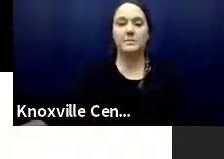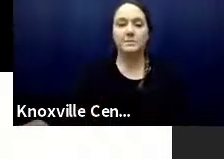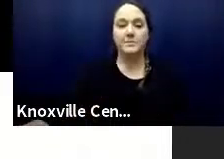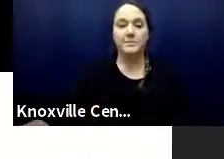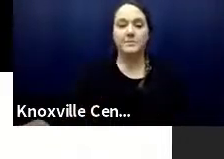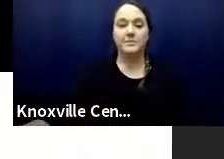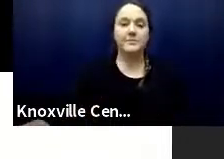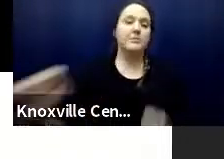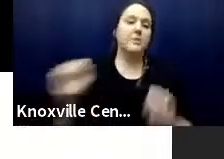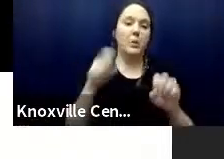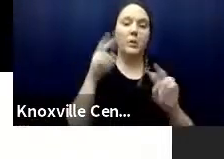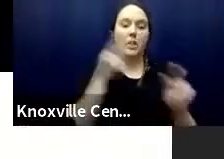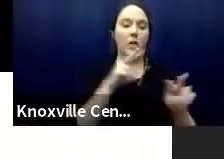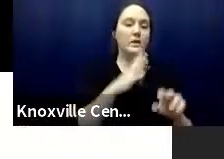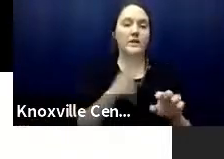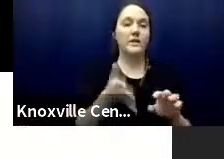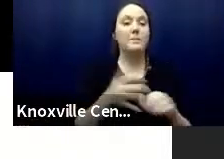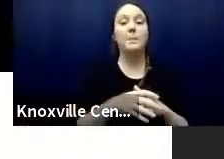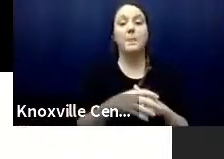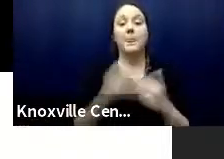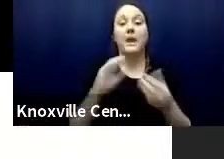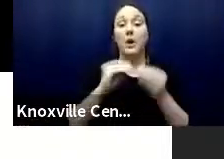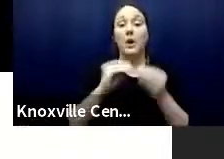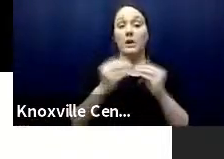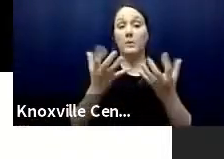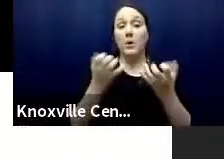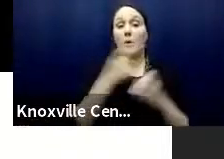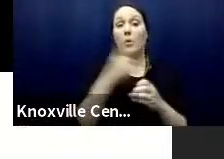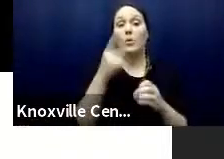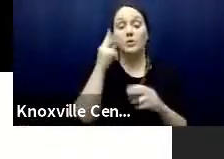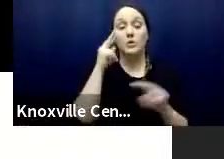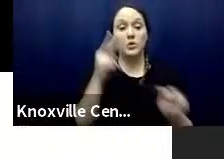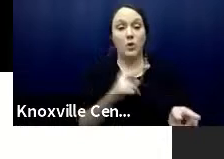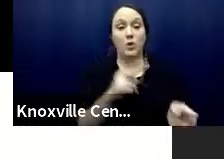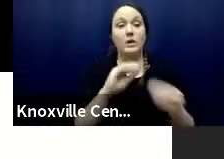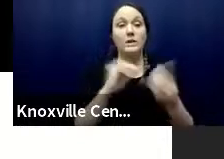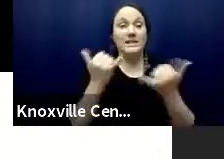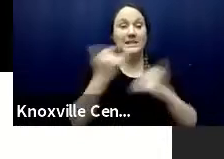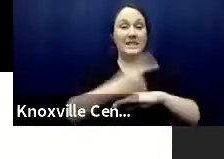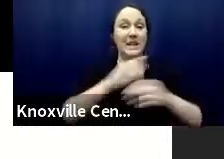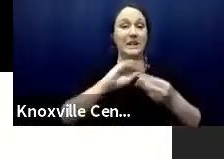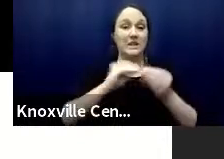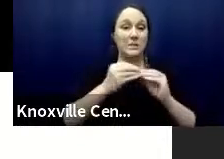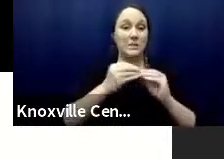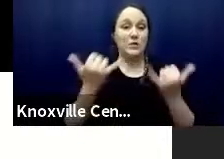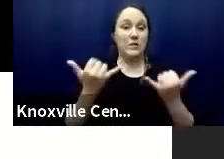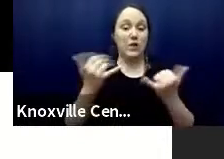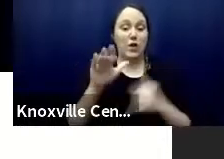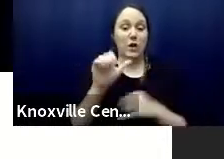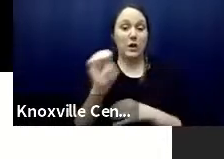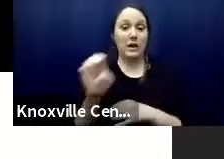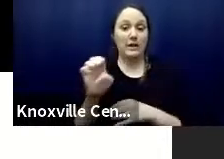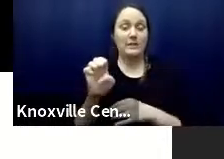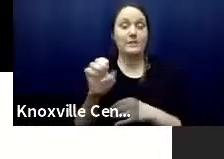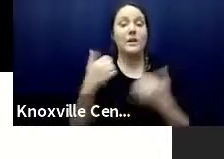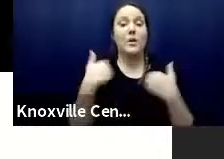at it. That's fine. So the number I want you to look at here is today's numbers is active cases. We have